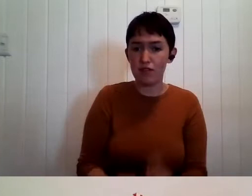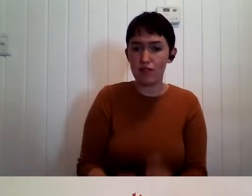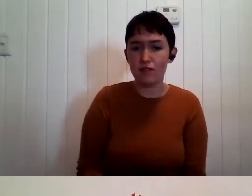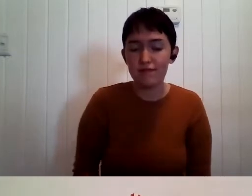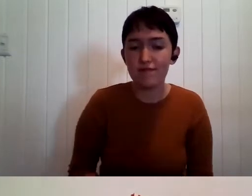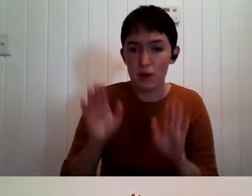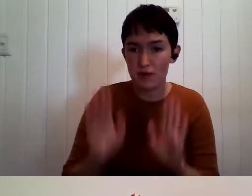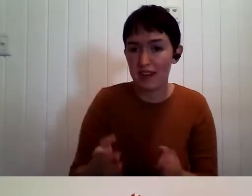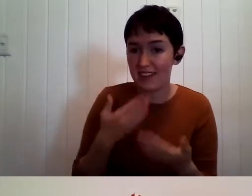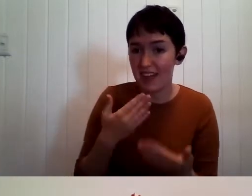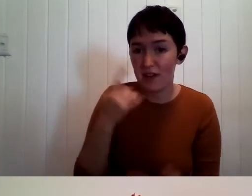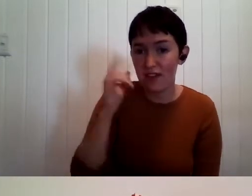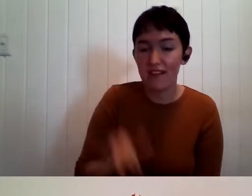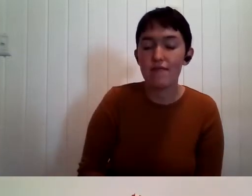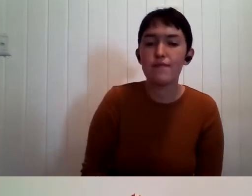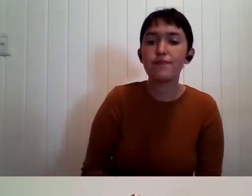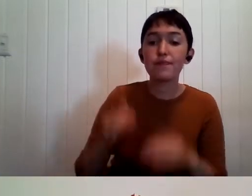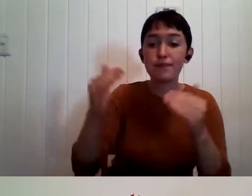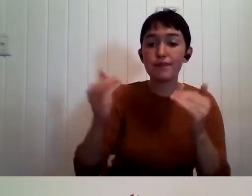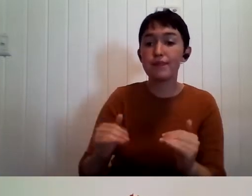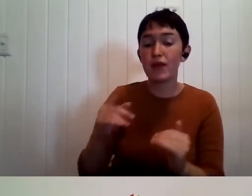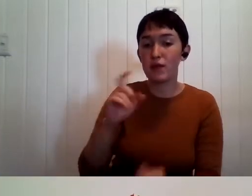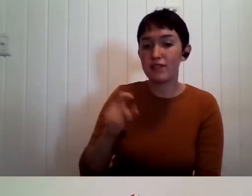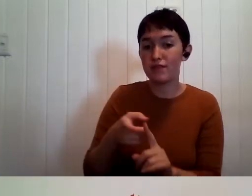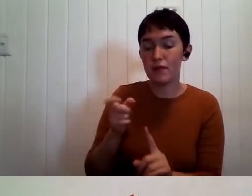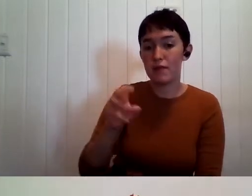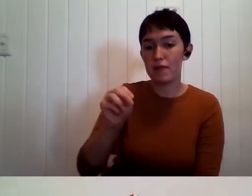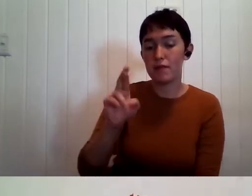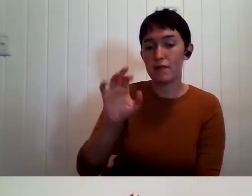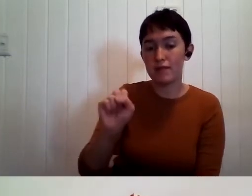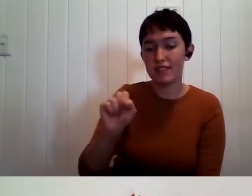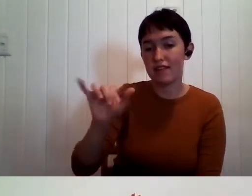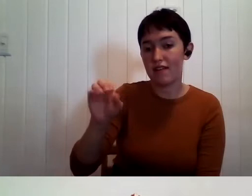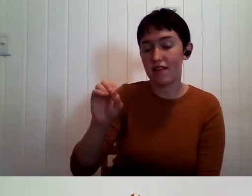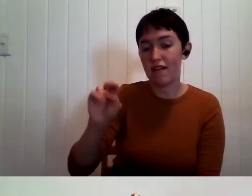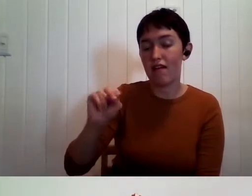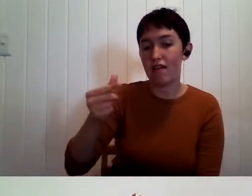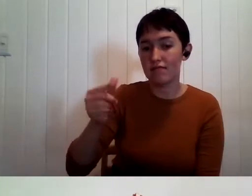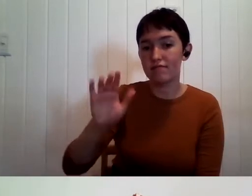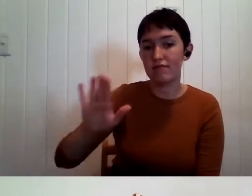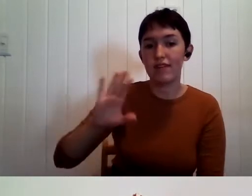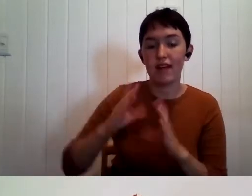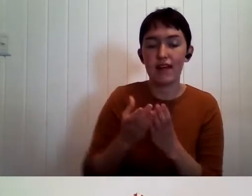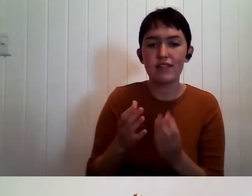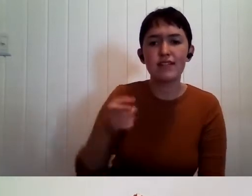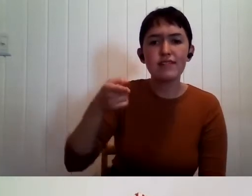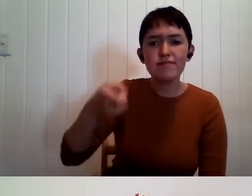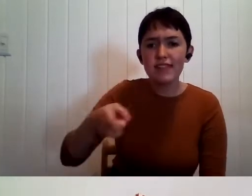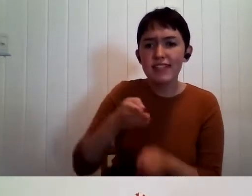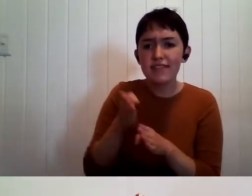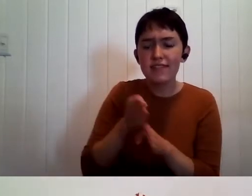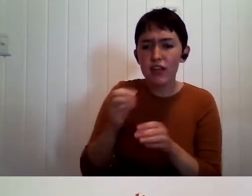Young's class. Is the field of biotechnology growing? And if so, what's responsible for the growth in this field?